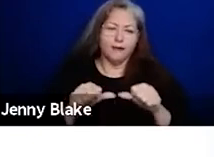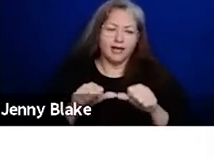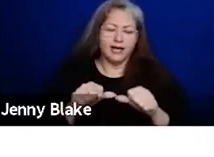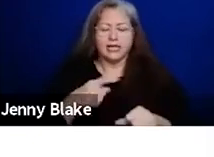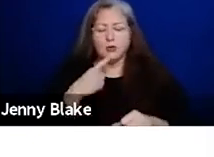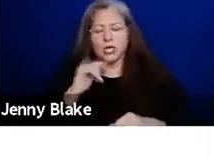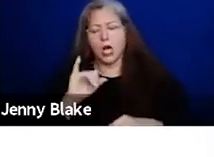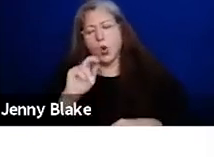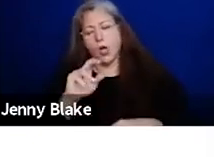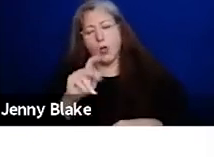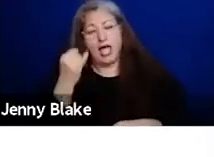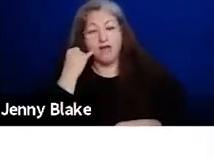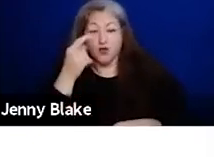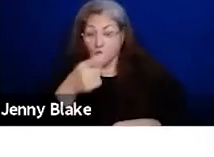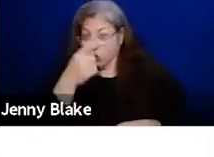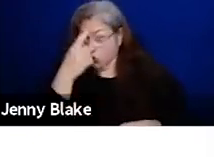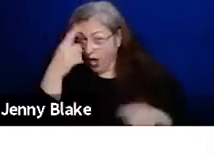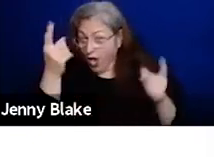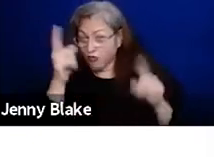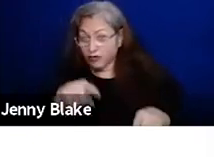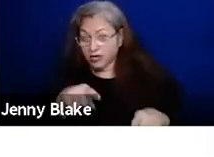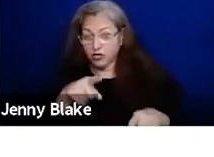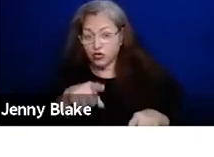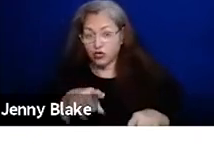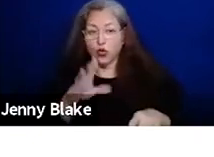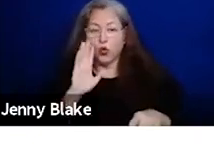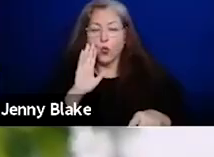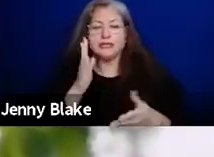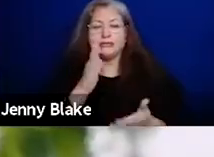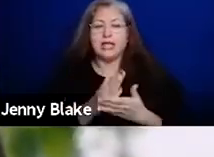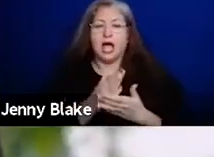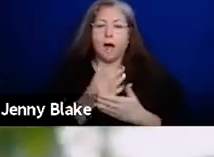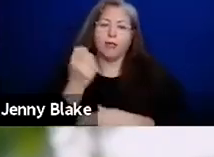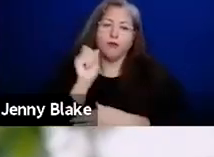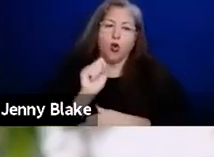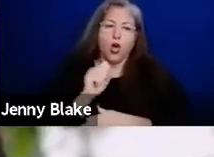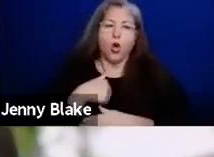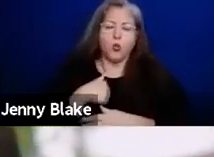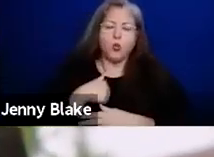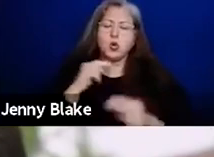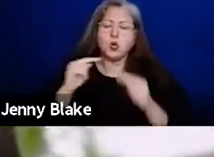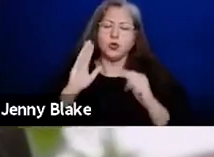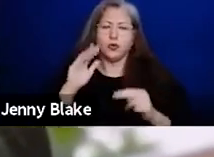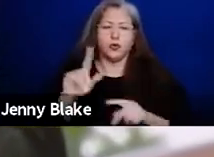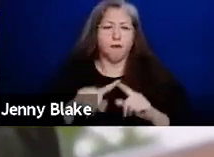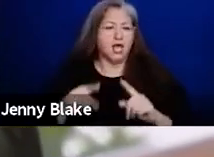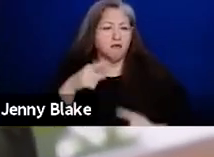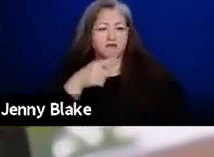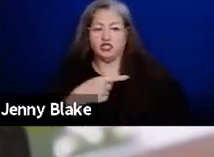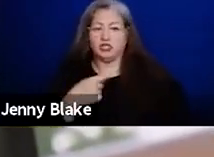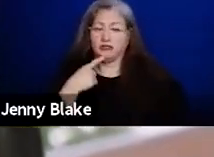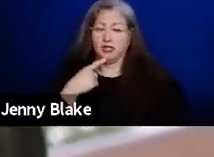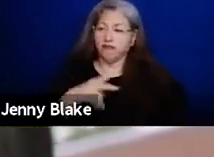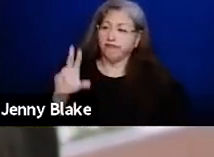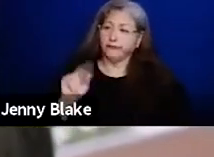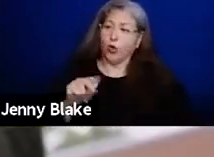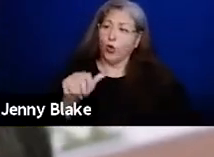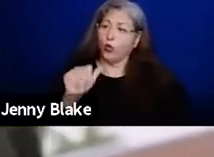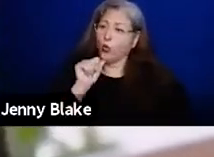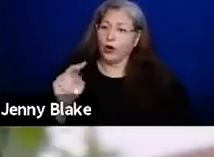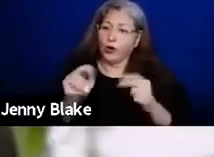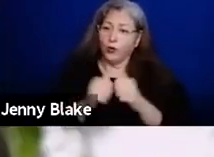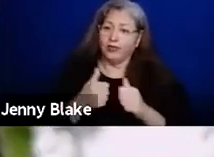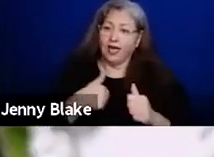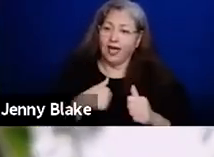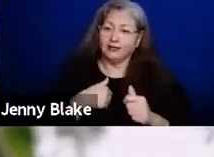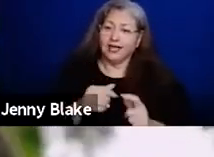okay, if you guys agree to call off your protests, we'll negotiate with you. And she said, no, you're not going to negotiate with us